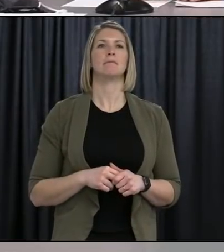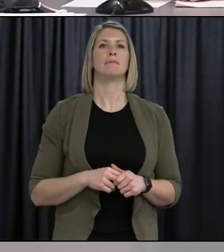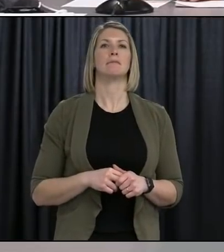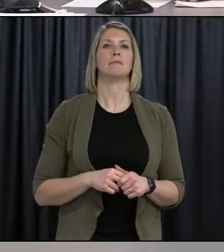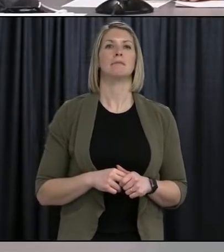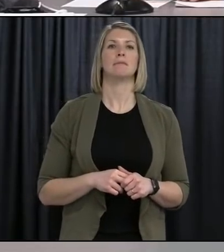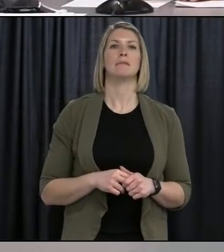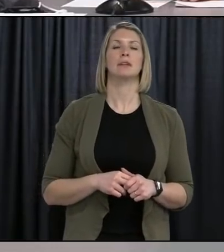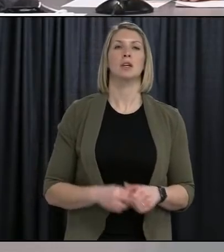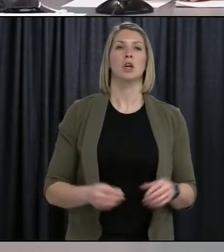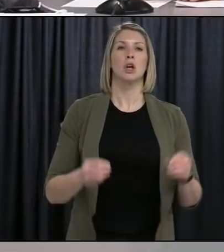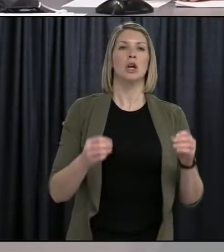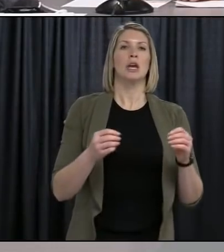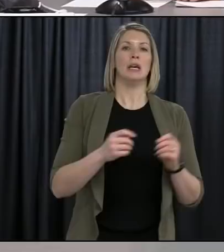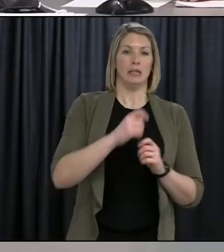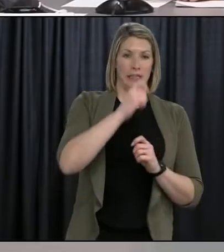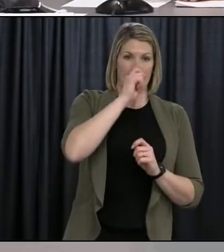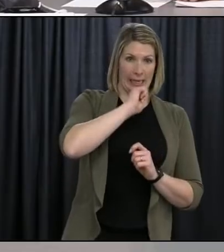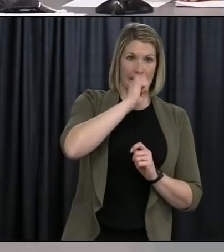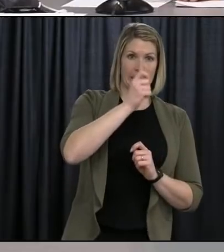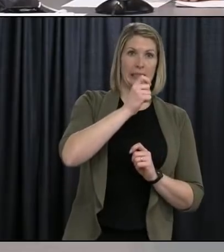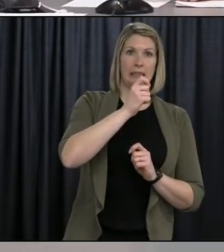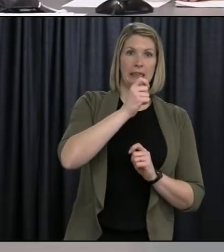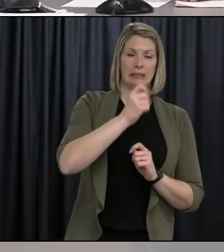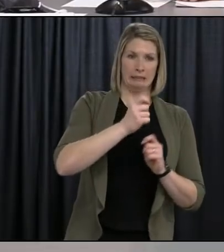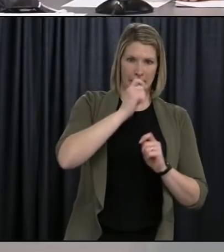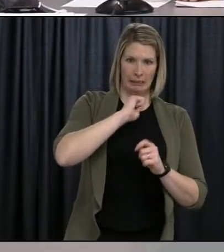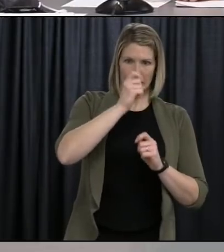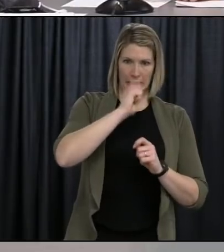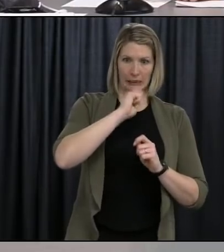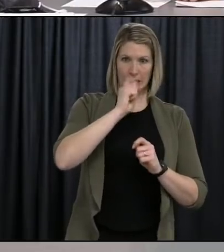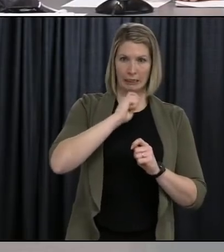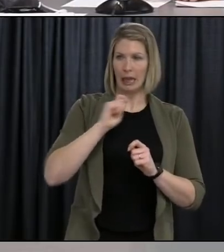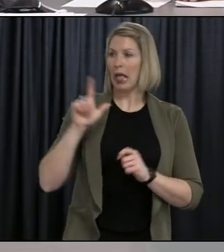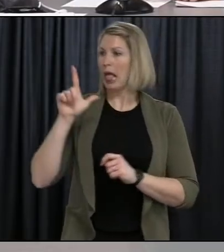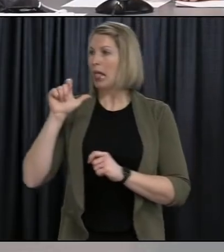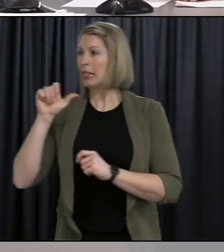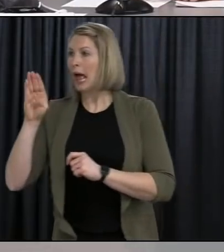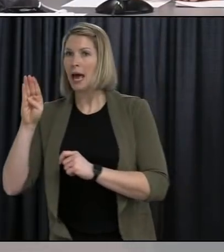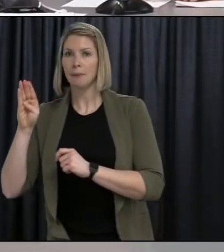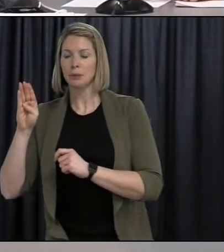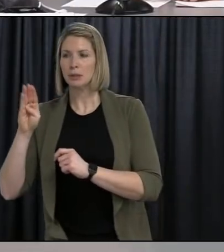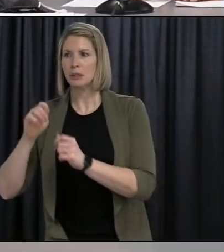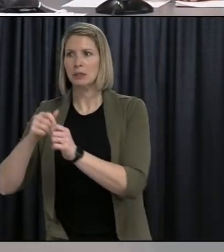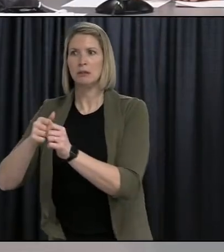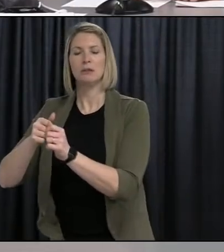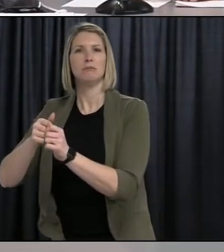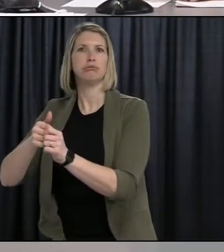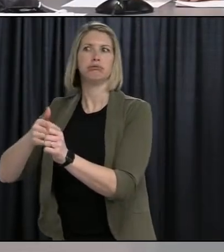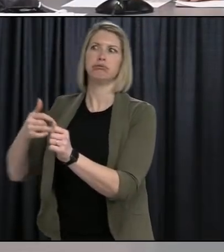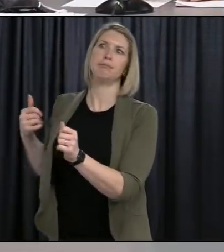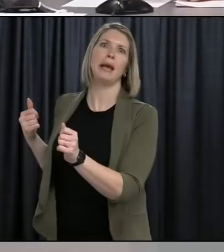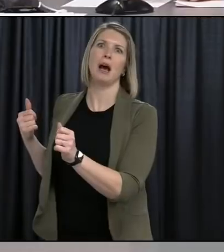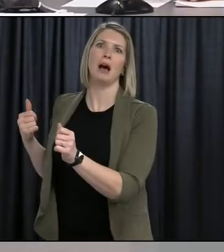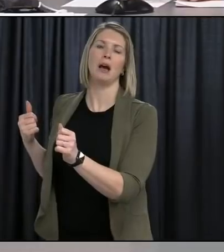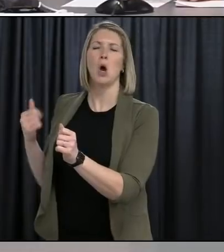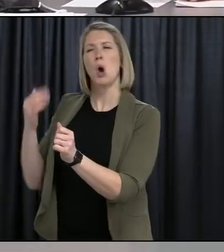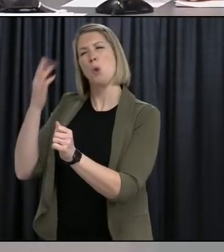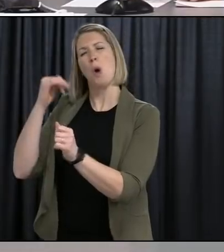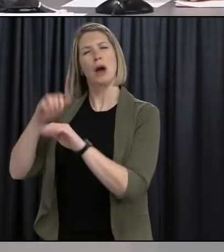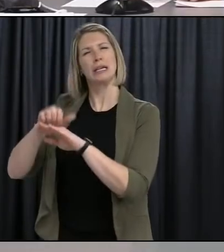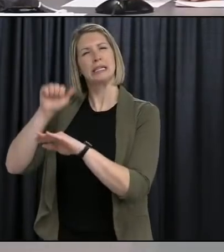have lab capacity and we need to send them off, why aren't we using the private labs that are located in the province that do have extra